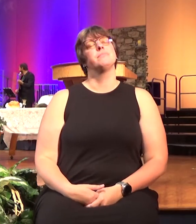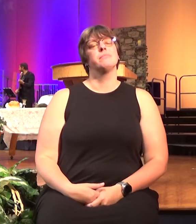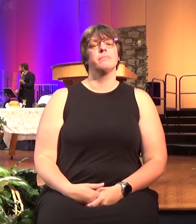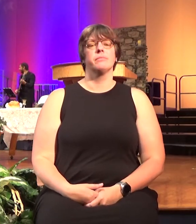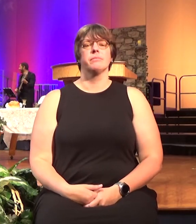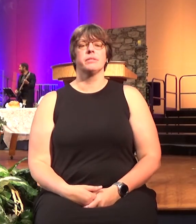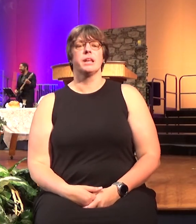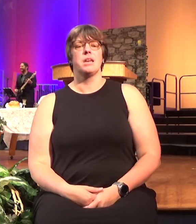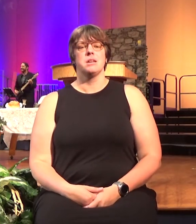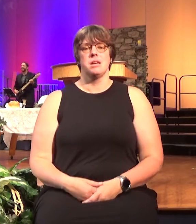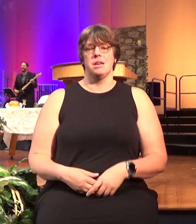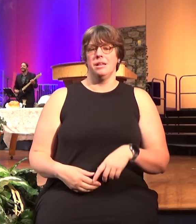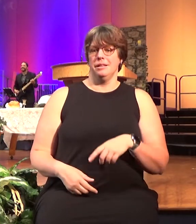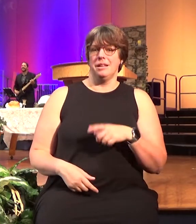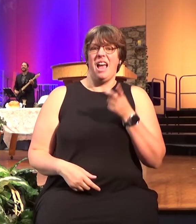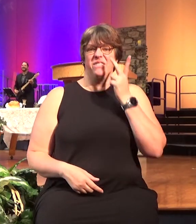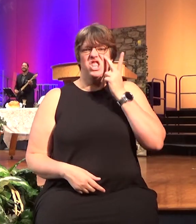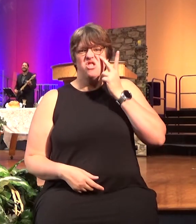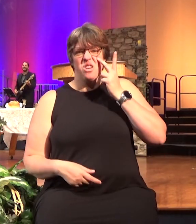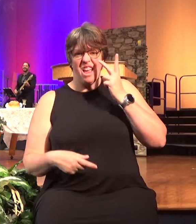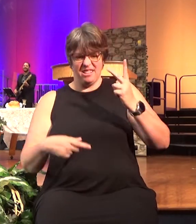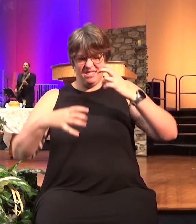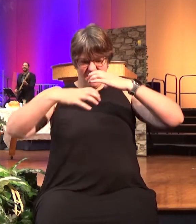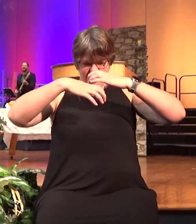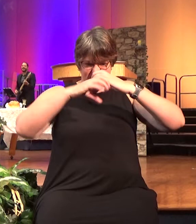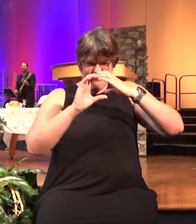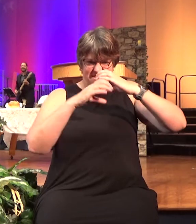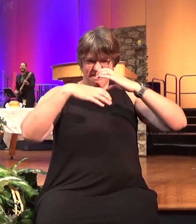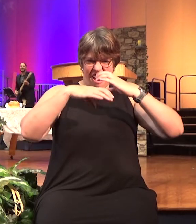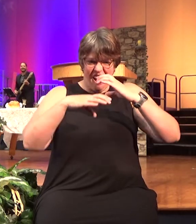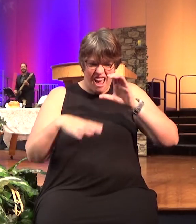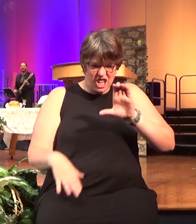you find?